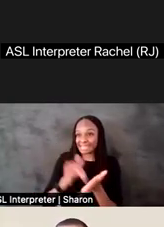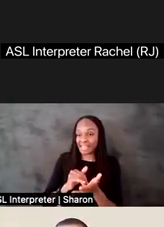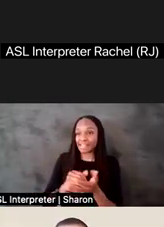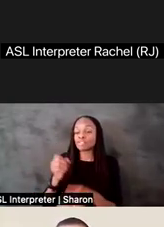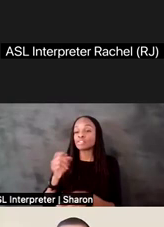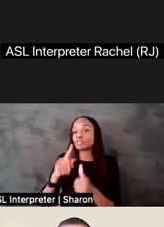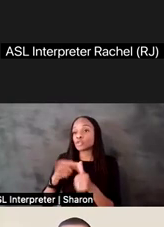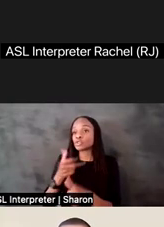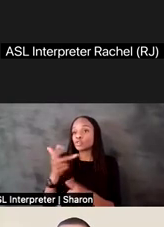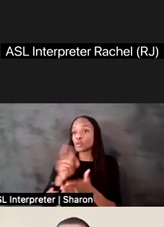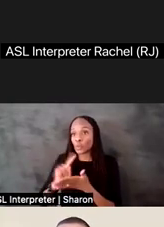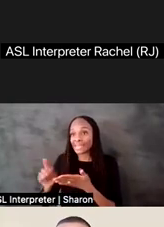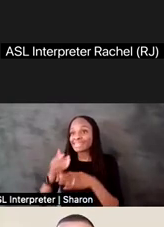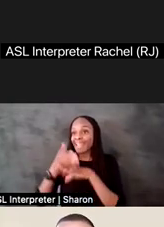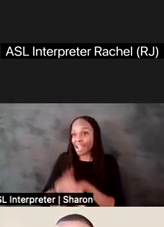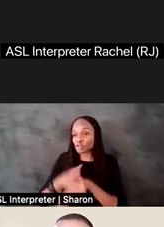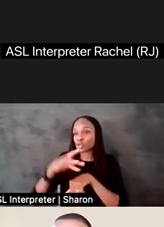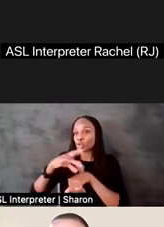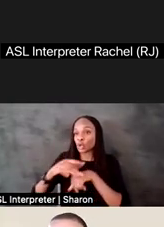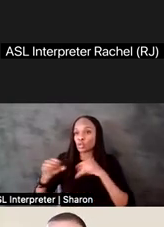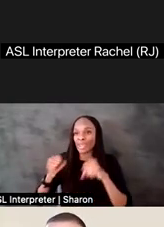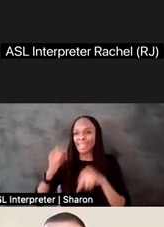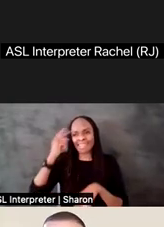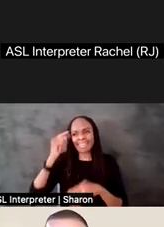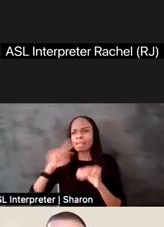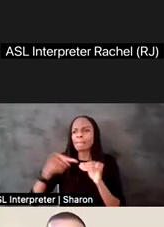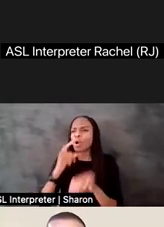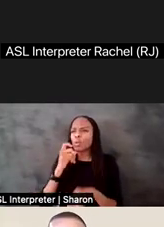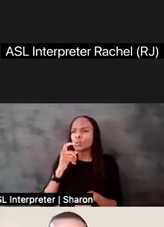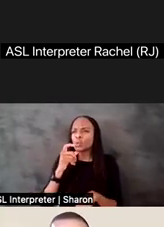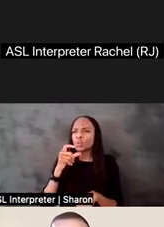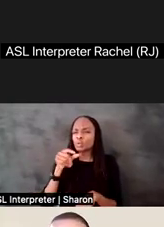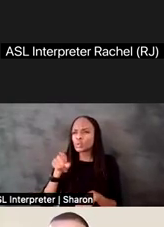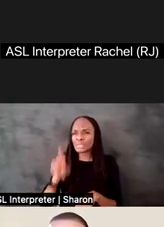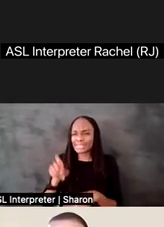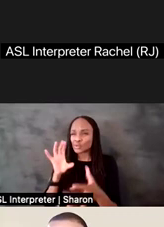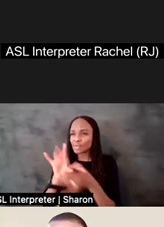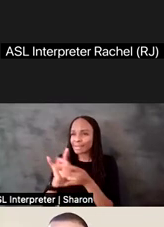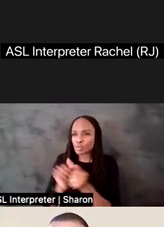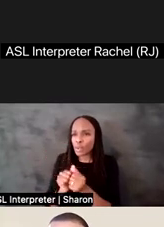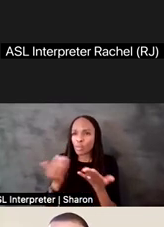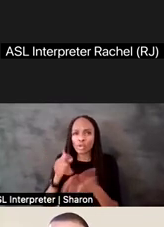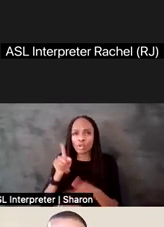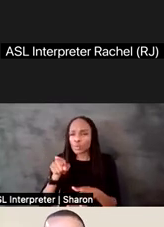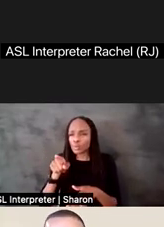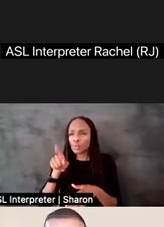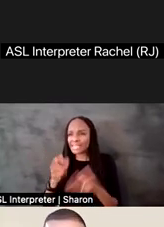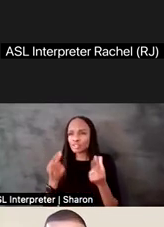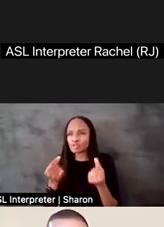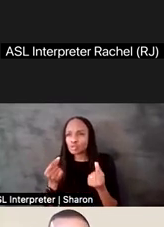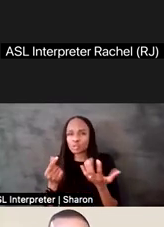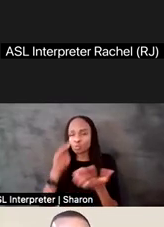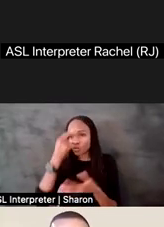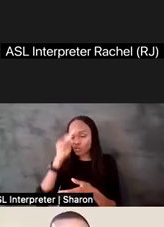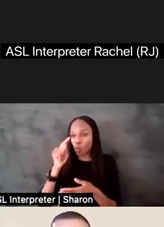earthquake, just think about who you might need to connect with and what you might need to do to get things